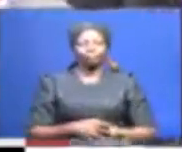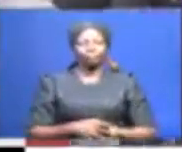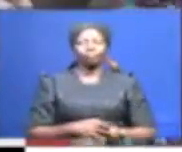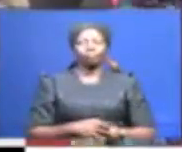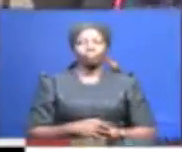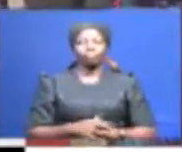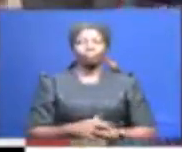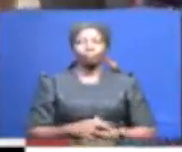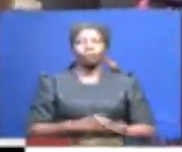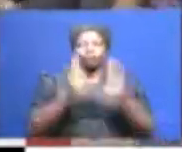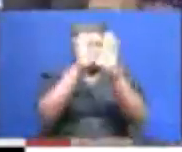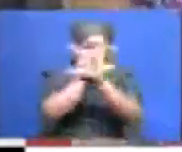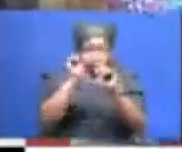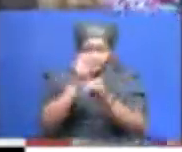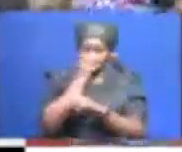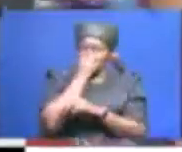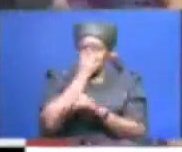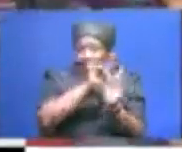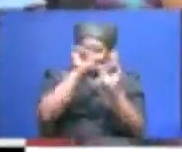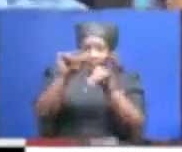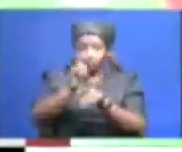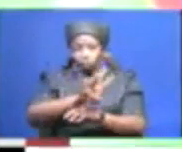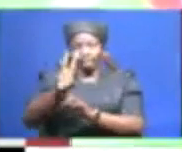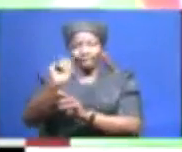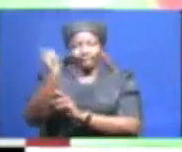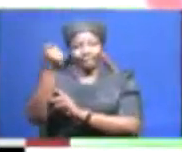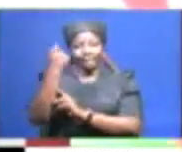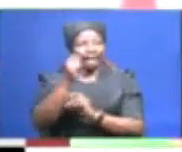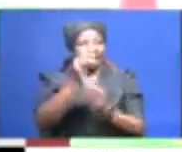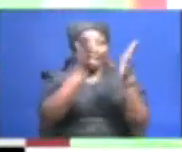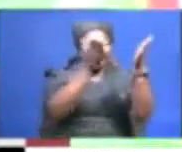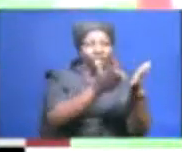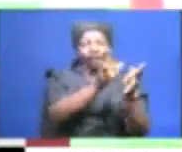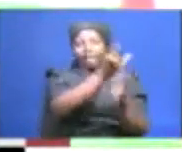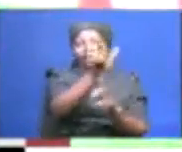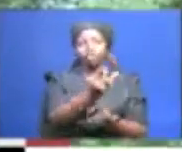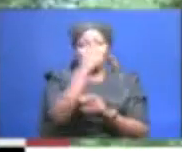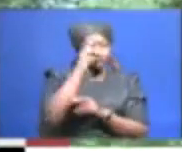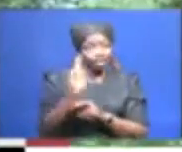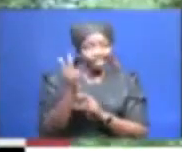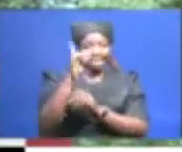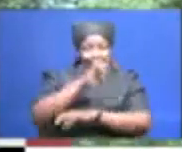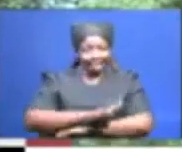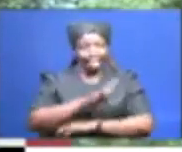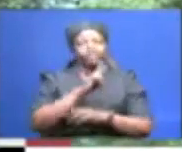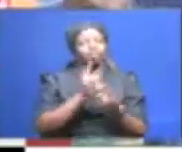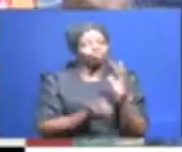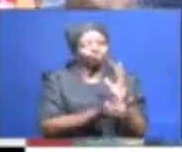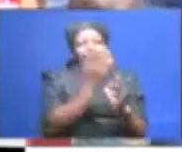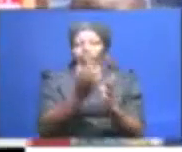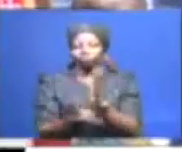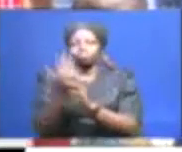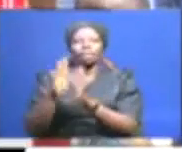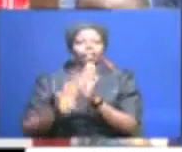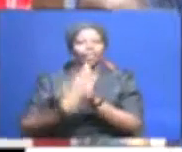President William Ruto was in Western Kenya and Rift Valley regions for the second day running, launching development projects. The